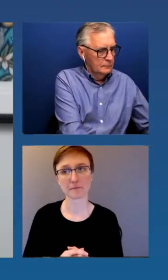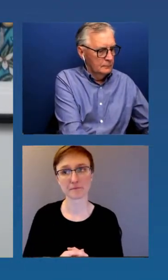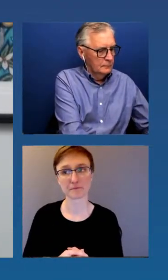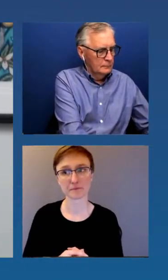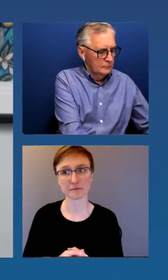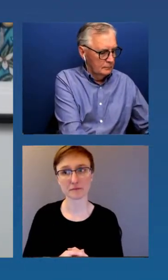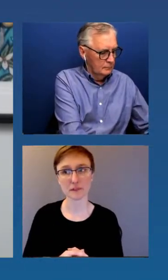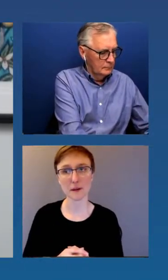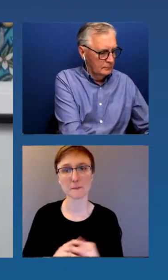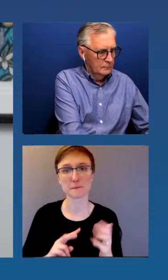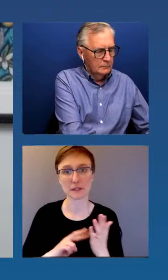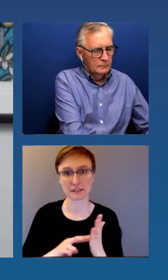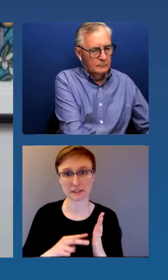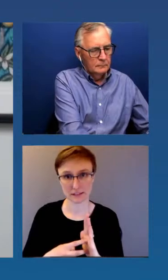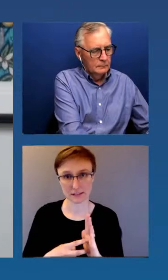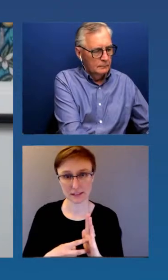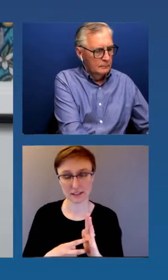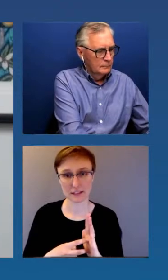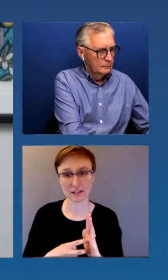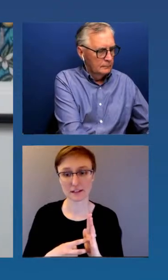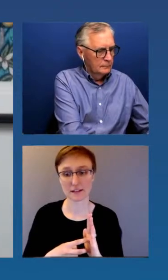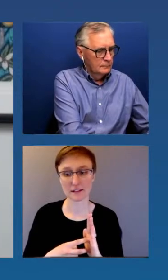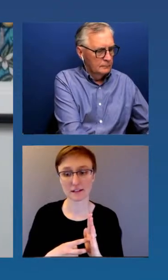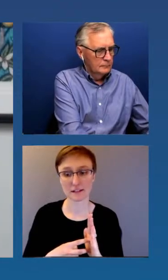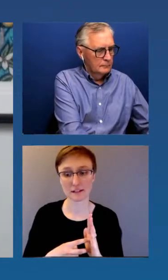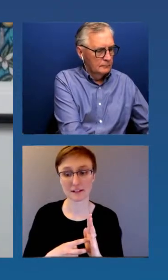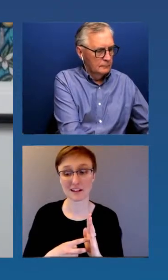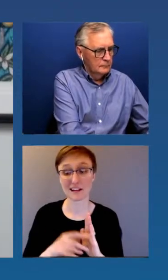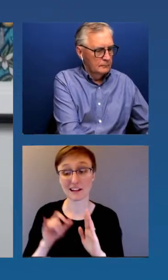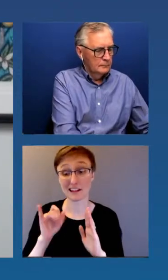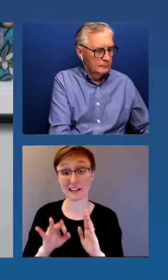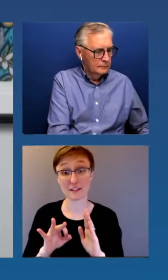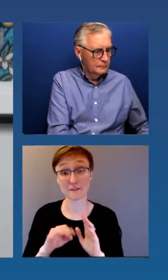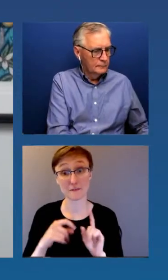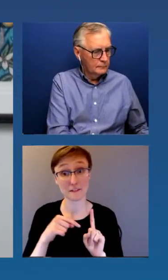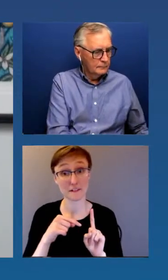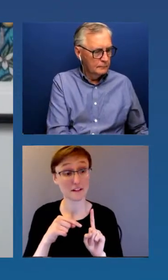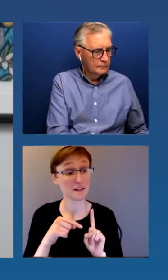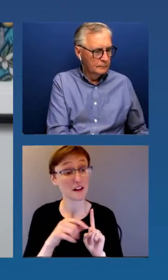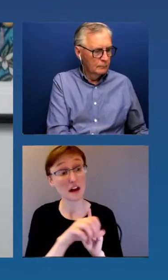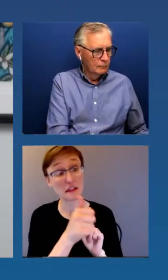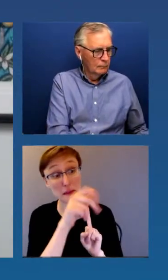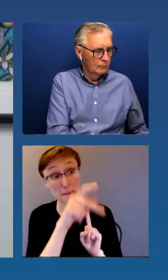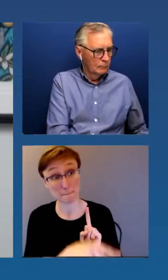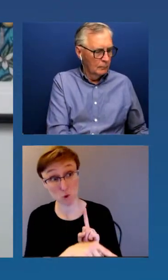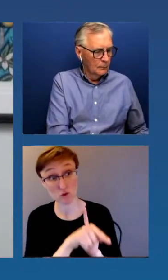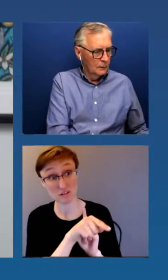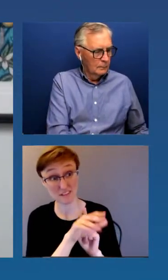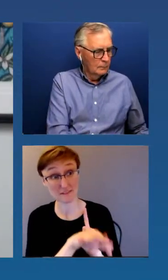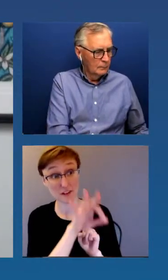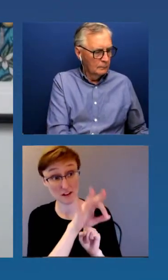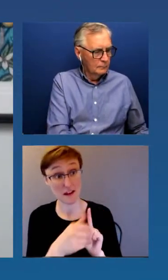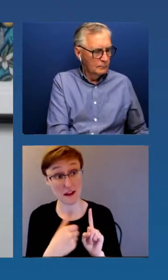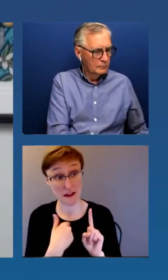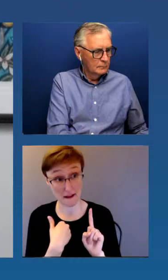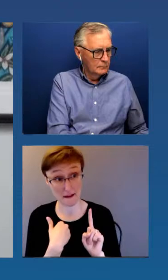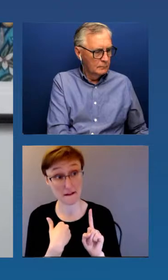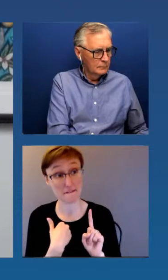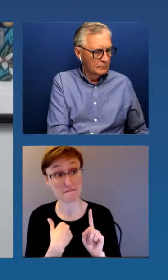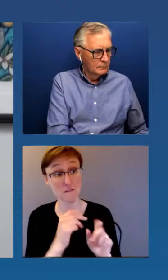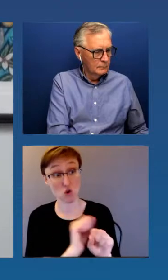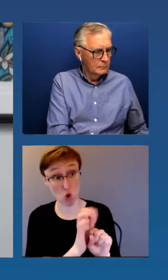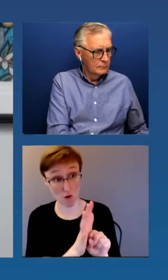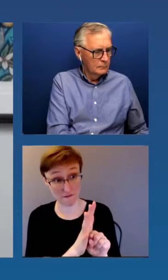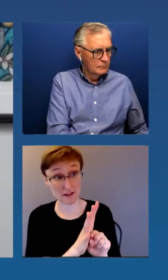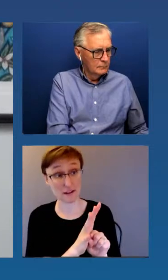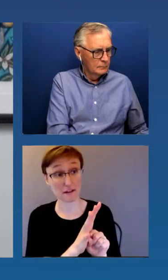That means that when someone is exposed to somebody who tests positive for COVID, we're confident that they're much less